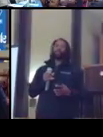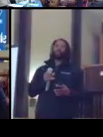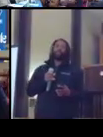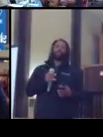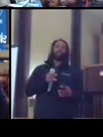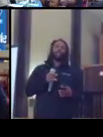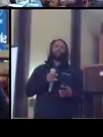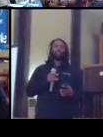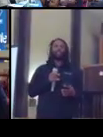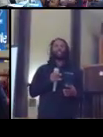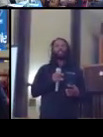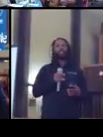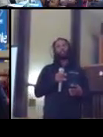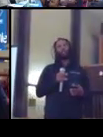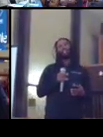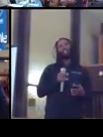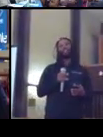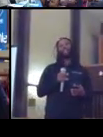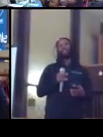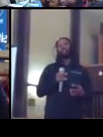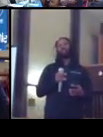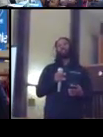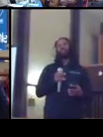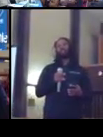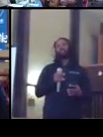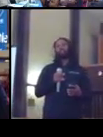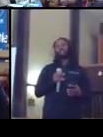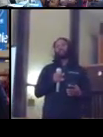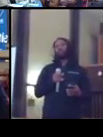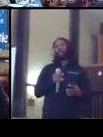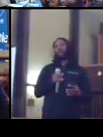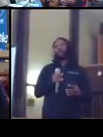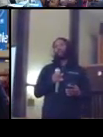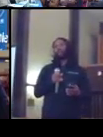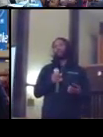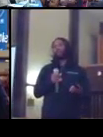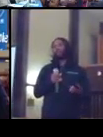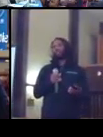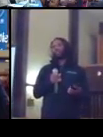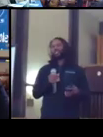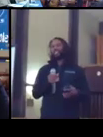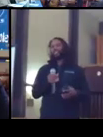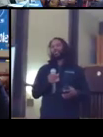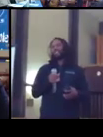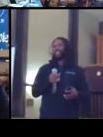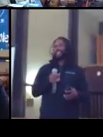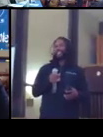I experienced real Southern hospitality, but here I can't even walk down the block without, this